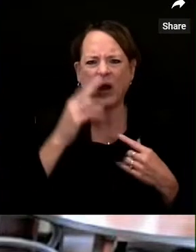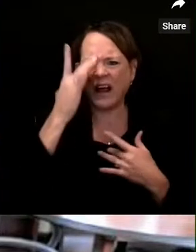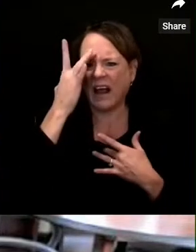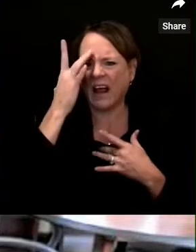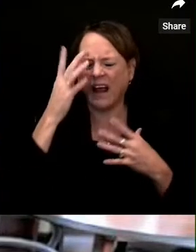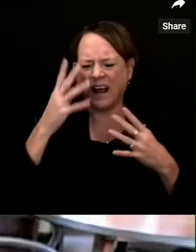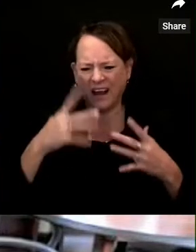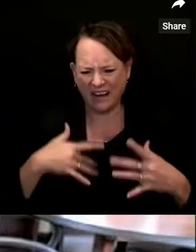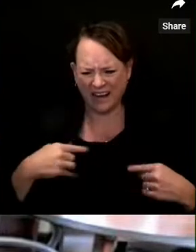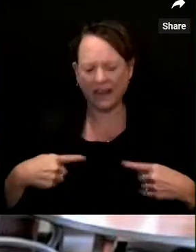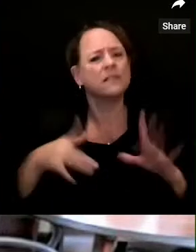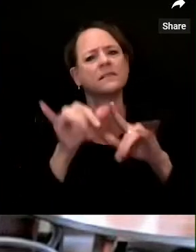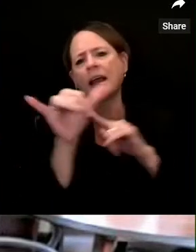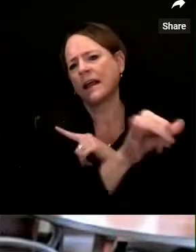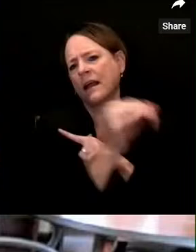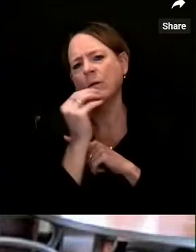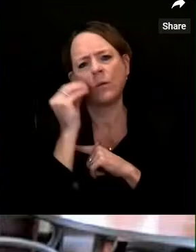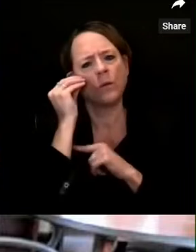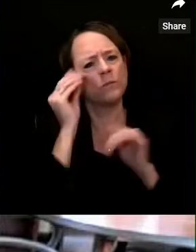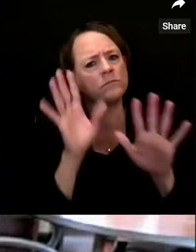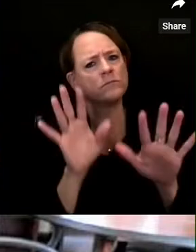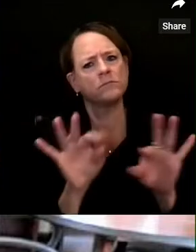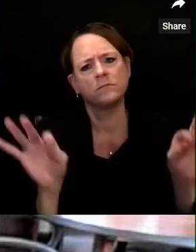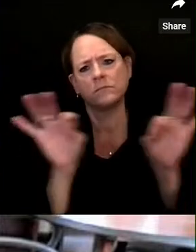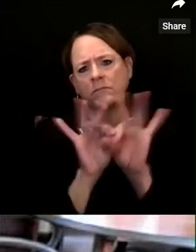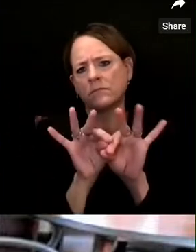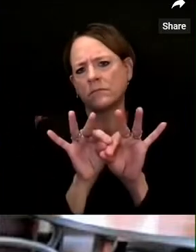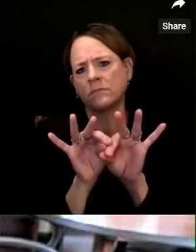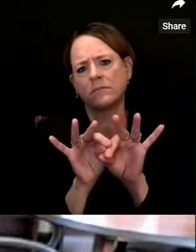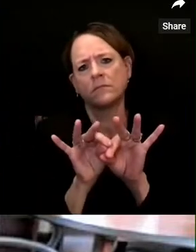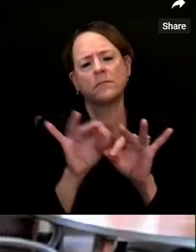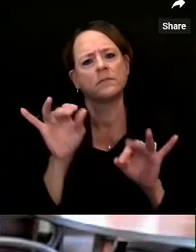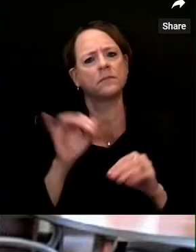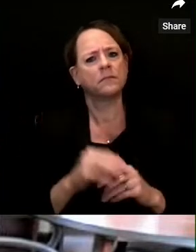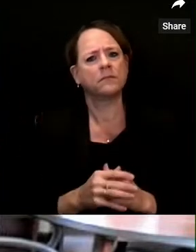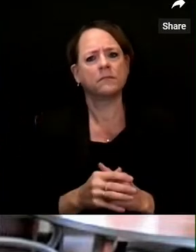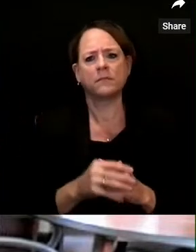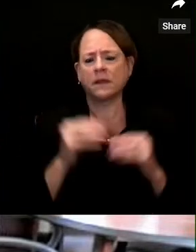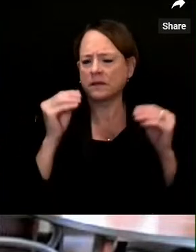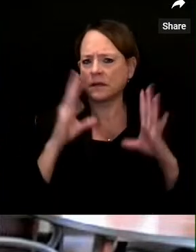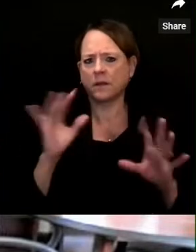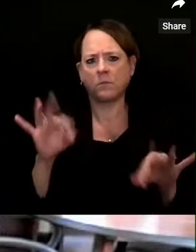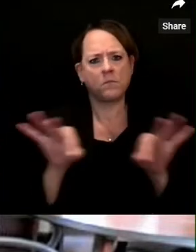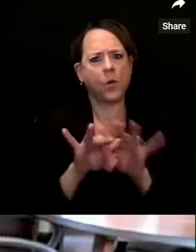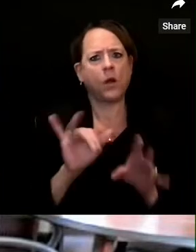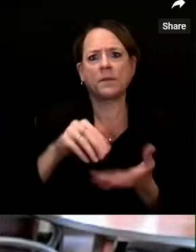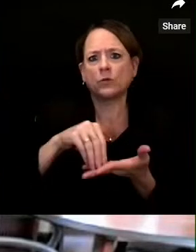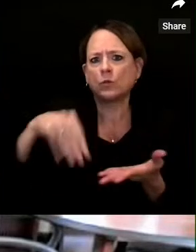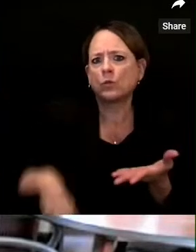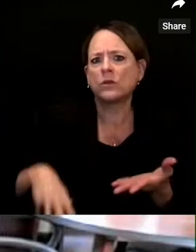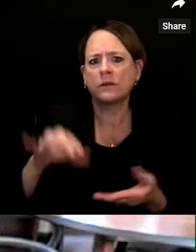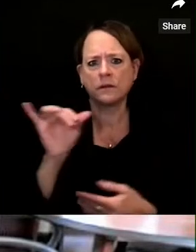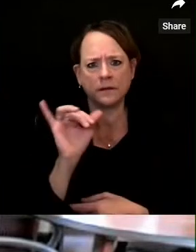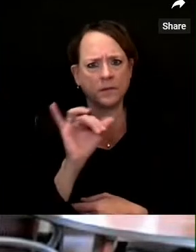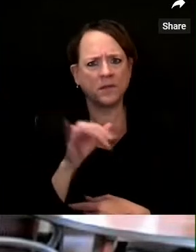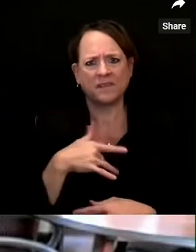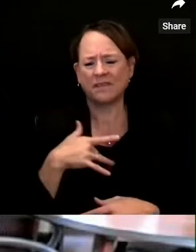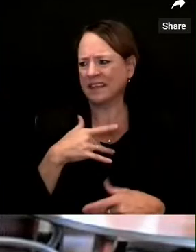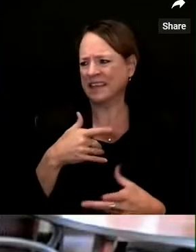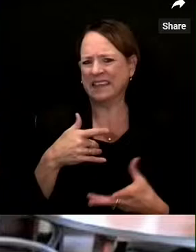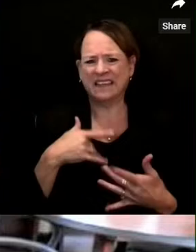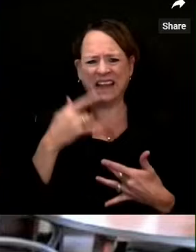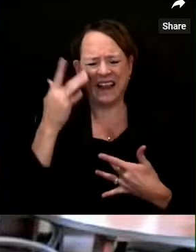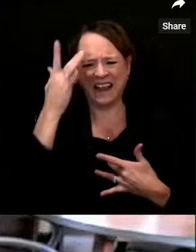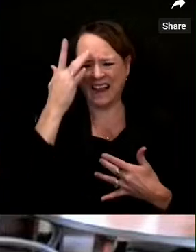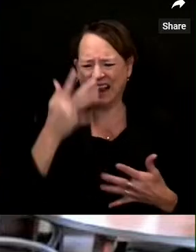to come to work, or when teachers and staff are not feeling well enough to be in the classroom. All of these strategies